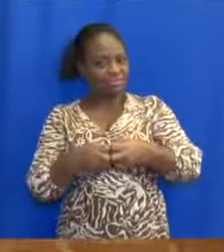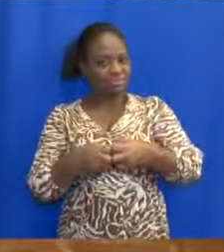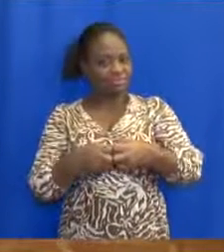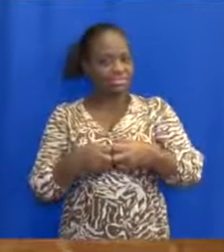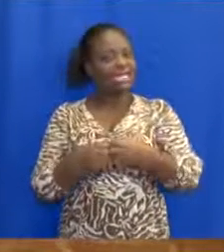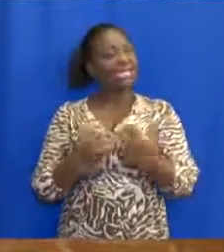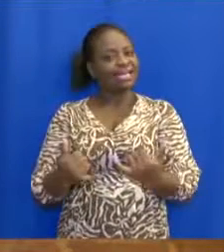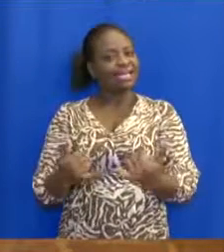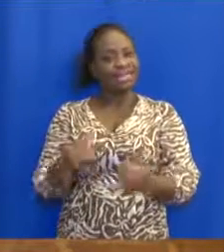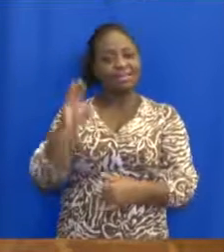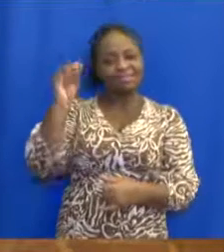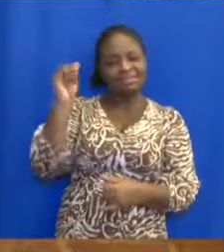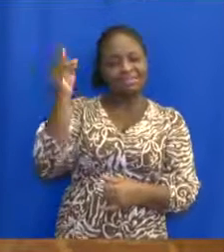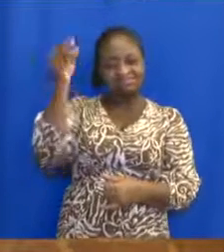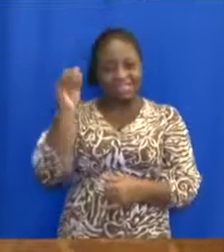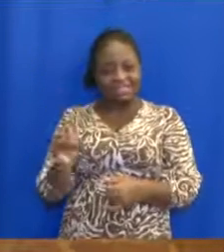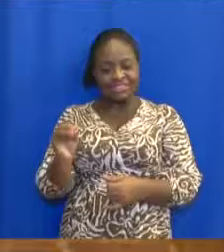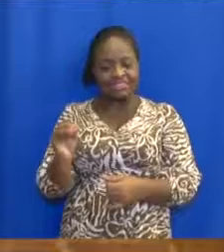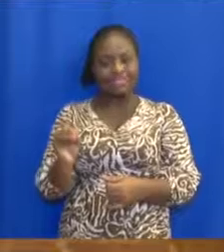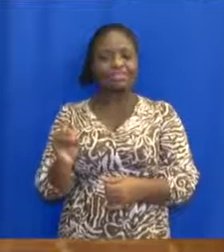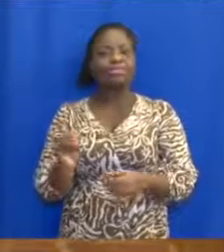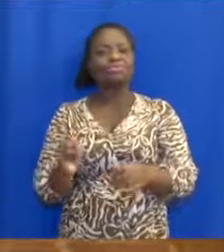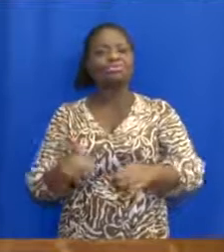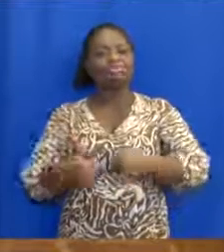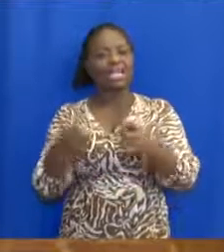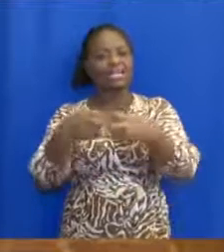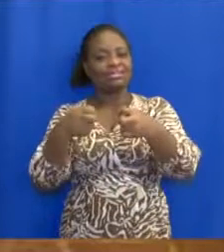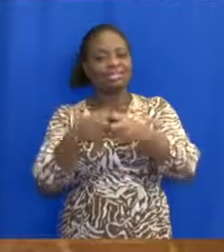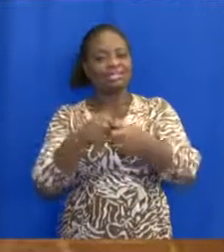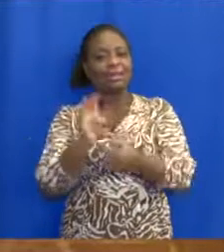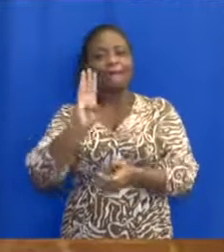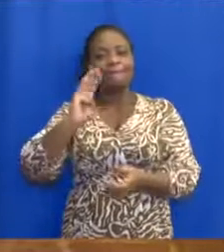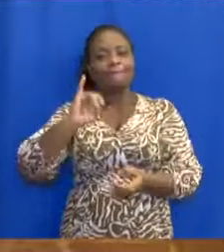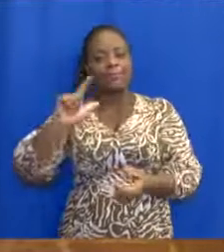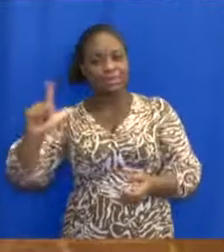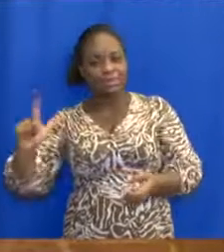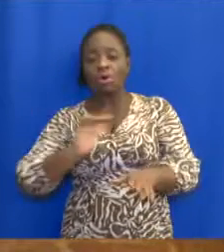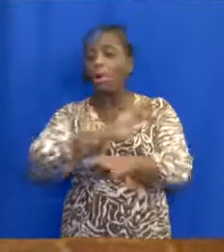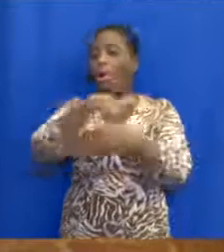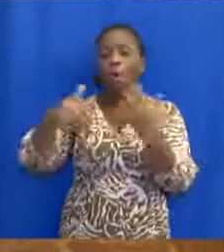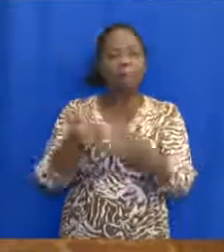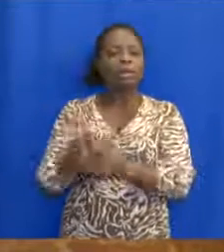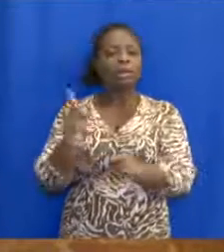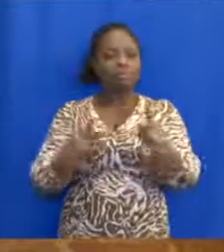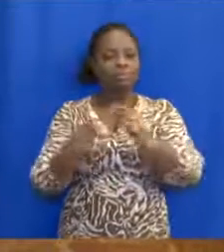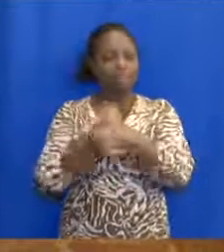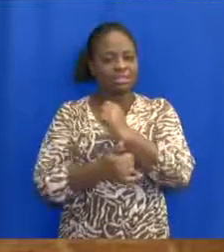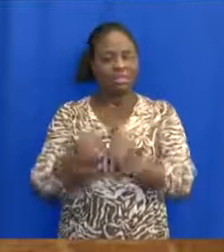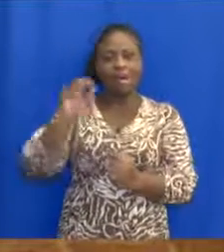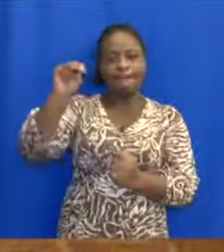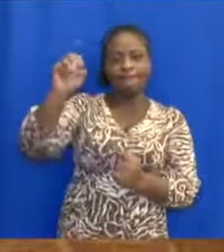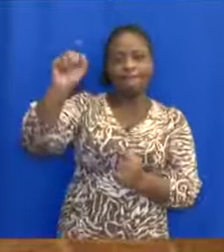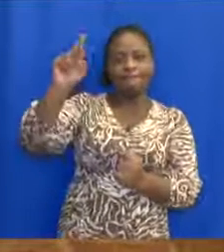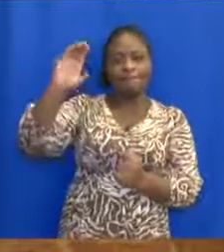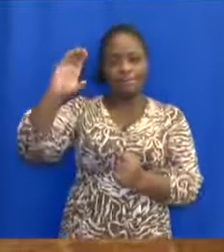and granted a 50% subsidy on electricity bills of all other customers, using the March 2020